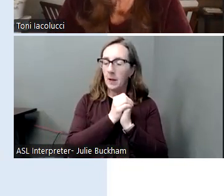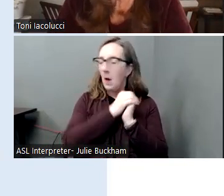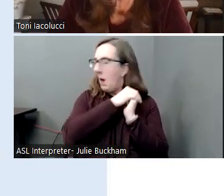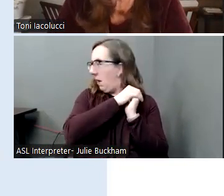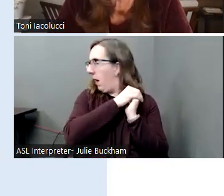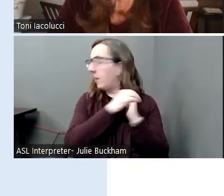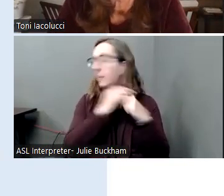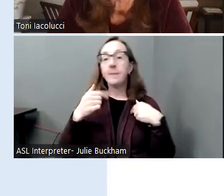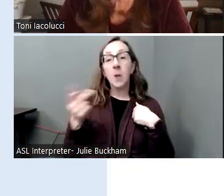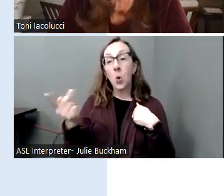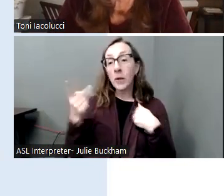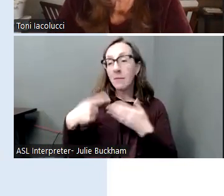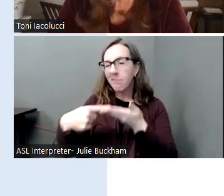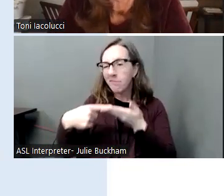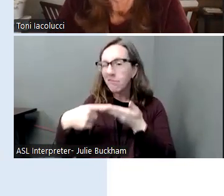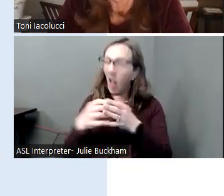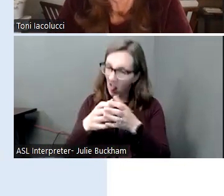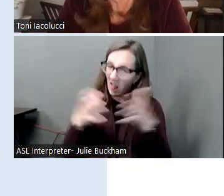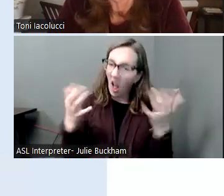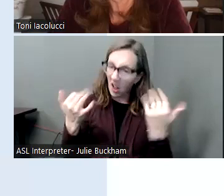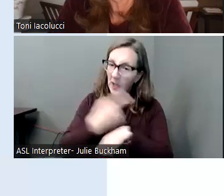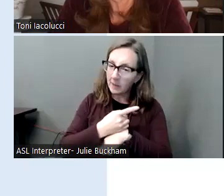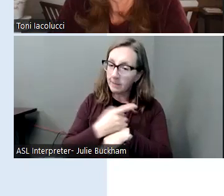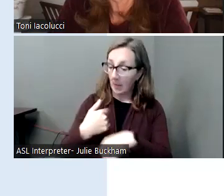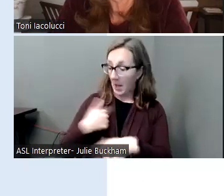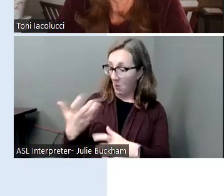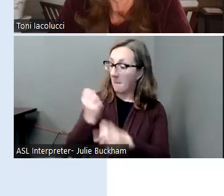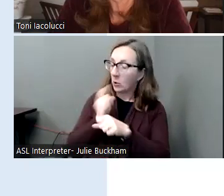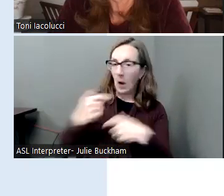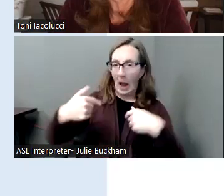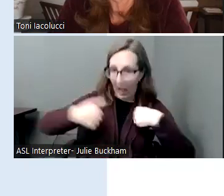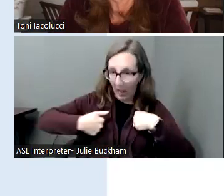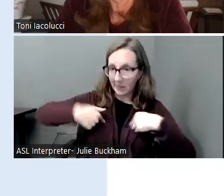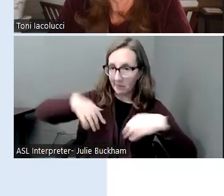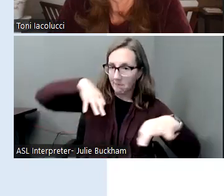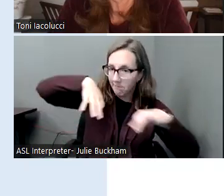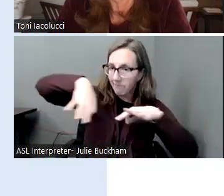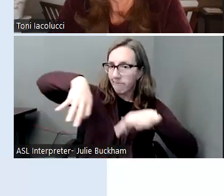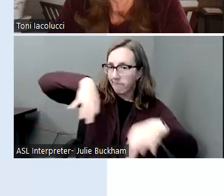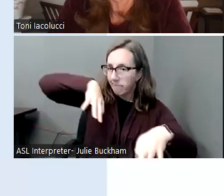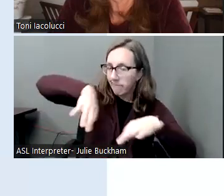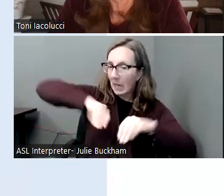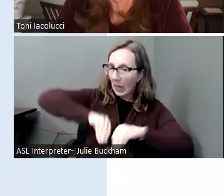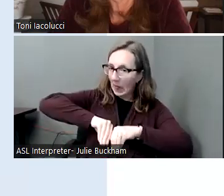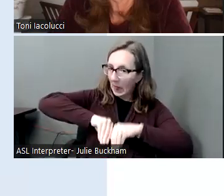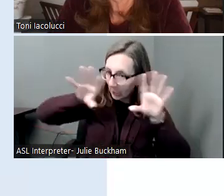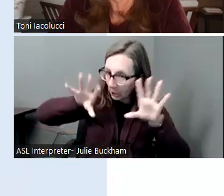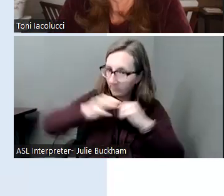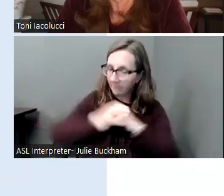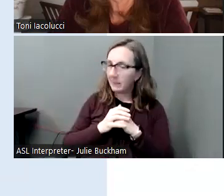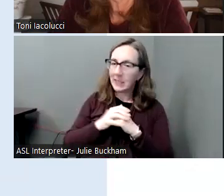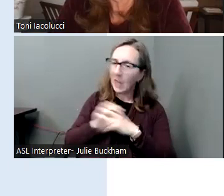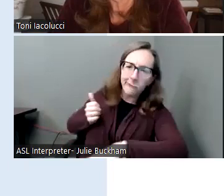lot today, and I want to make sure that I explain things clearly." So it's not about